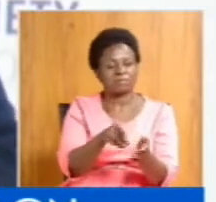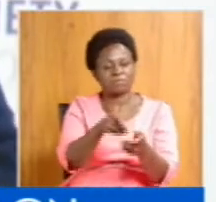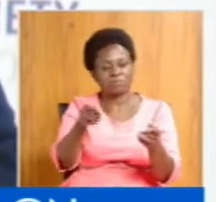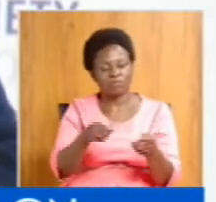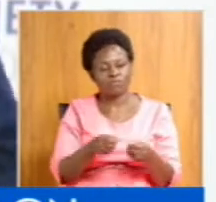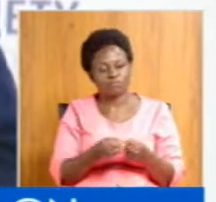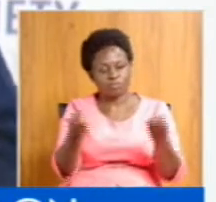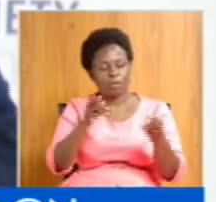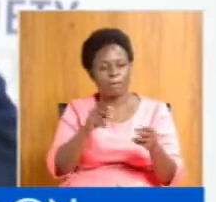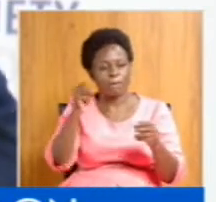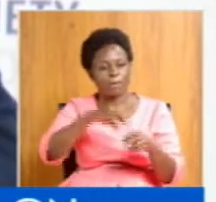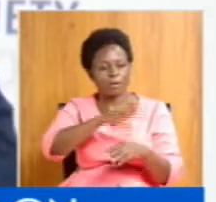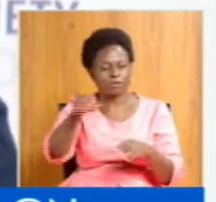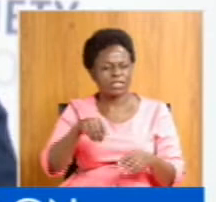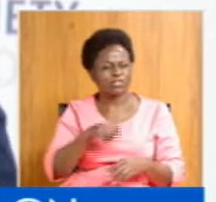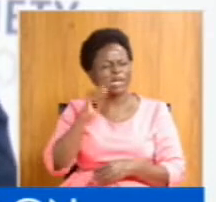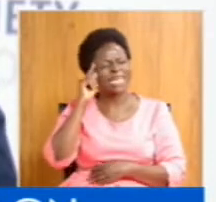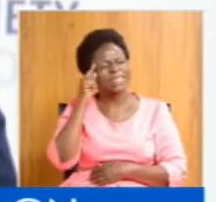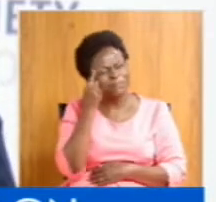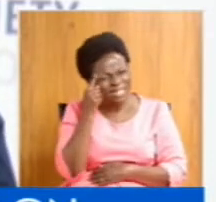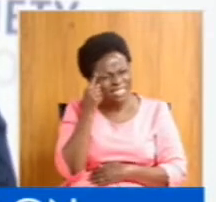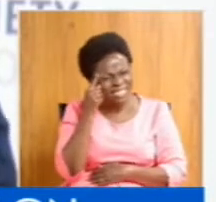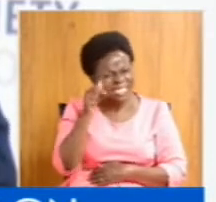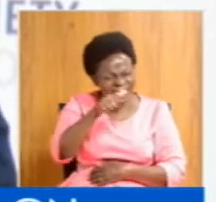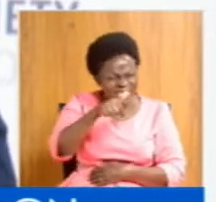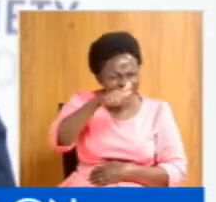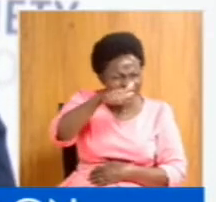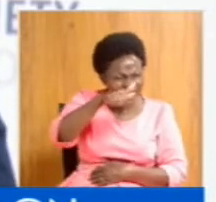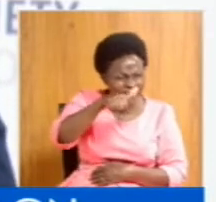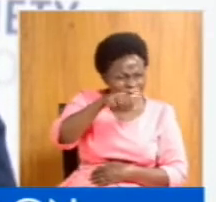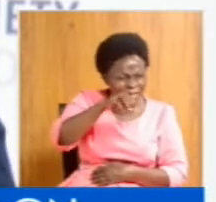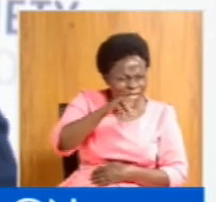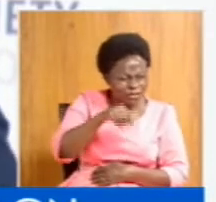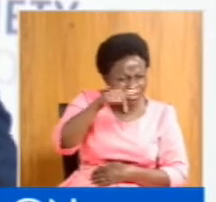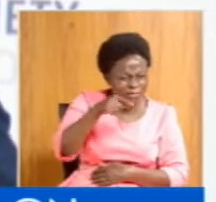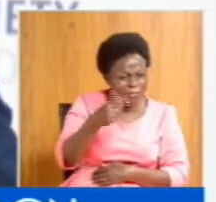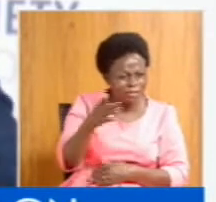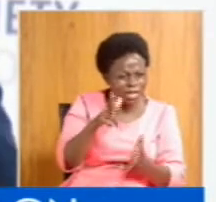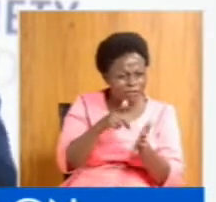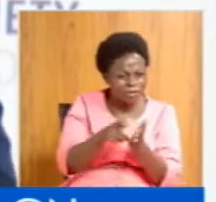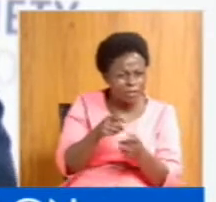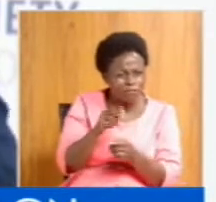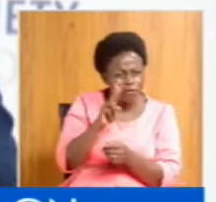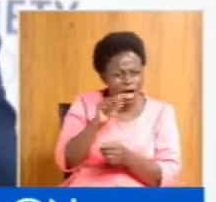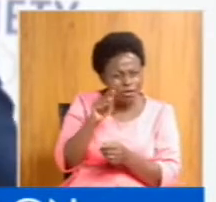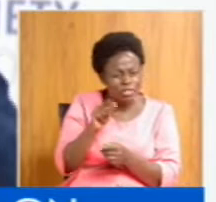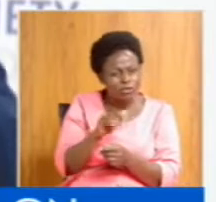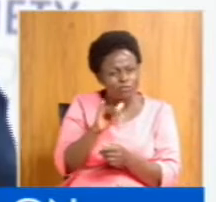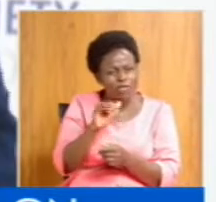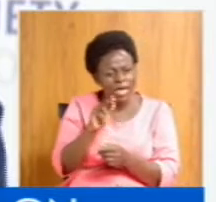power to us. So you can imagine every 747.5 shillings you pay for a unit of Yaka,